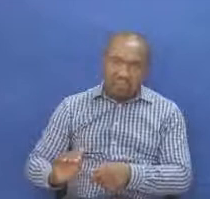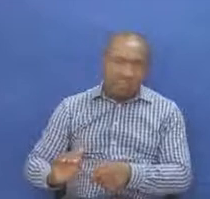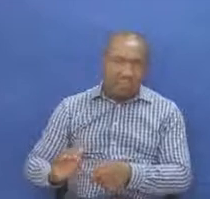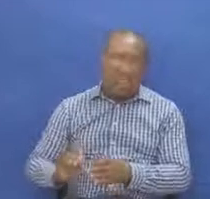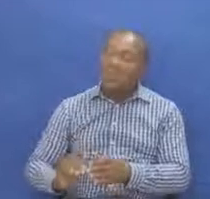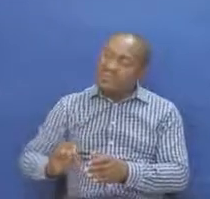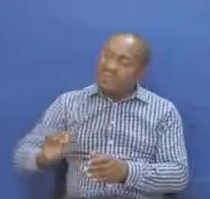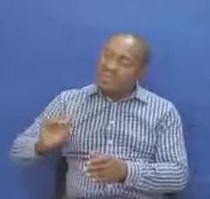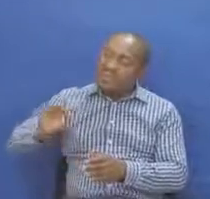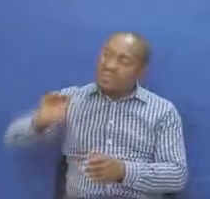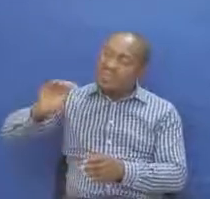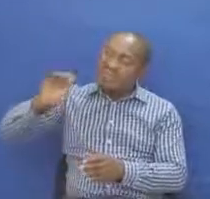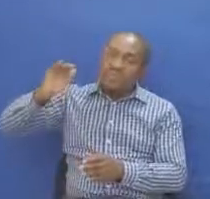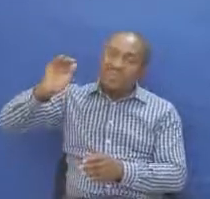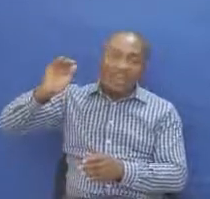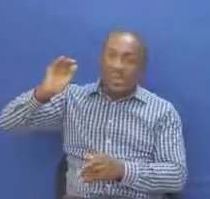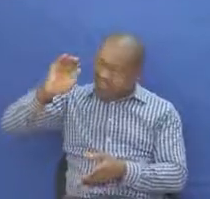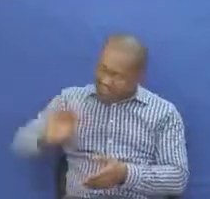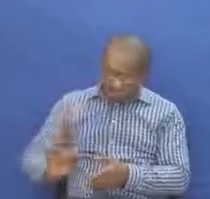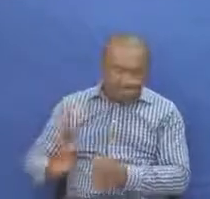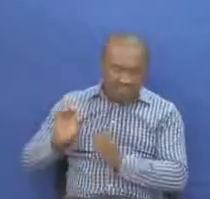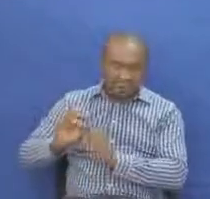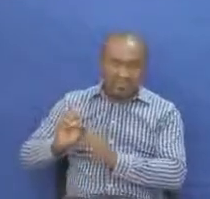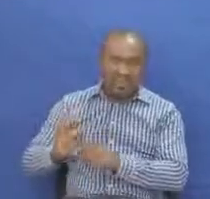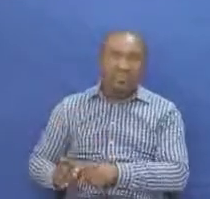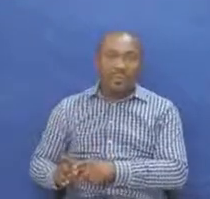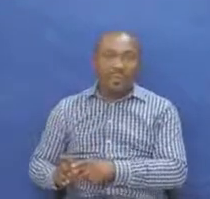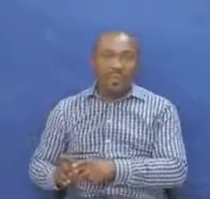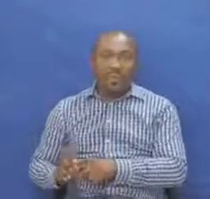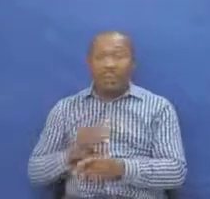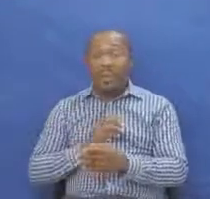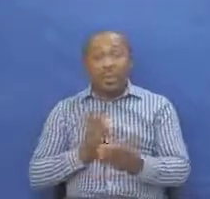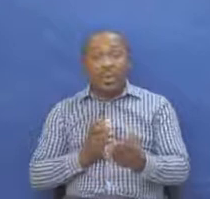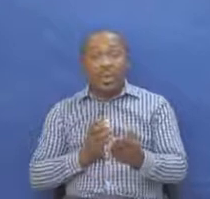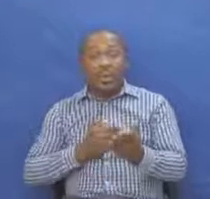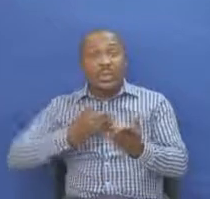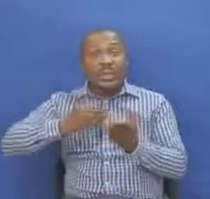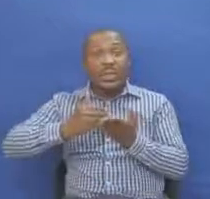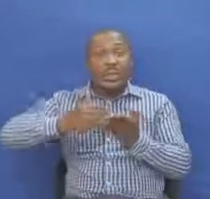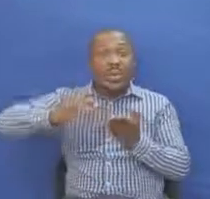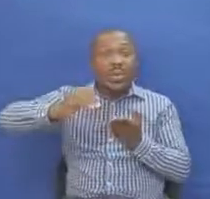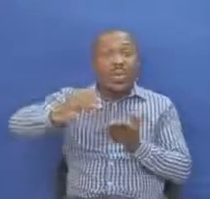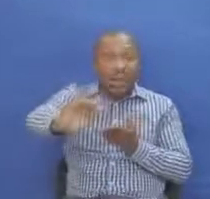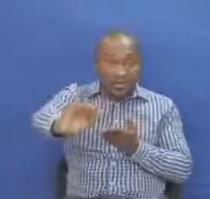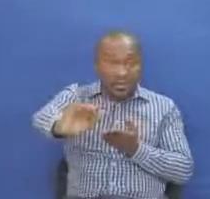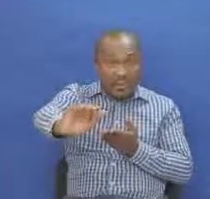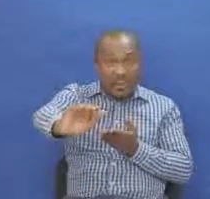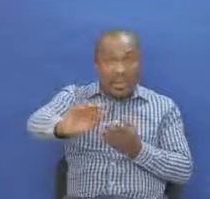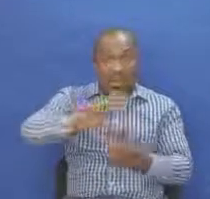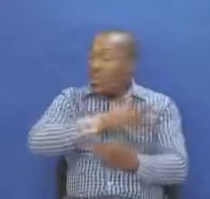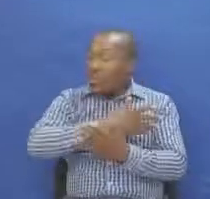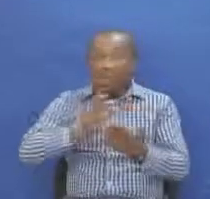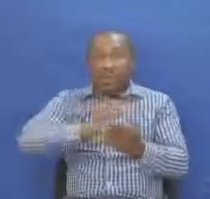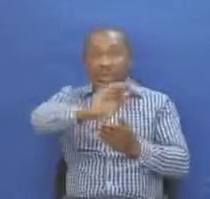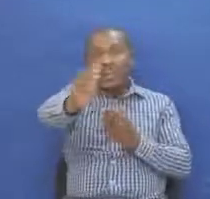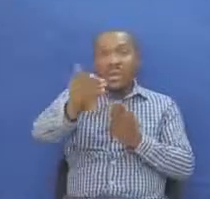goes just forward without turning back or without returning, we say that is irreversible. But